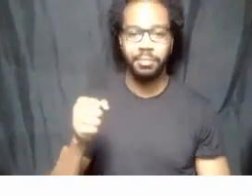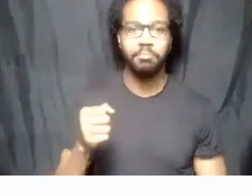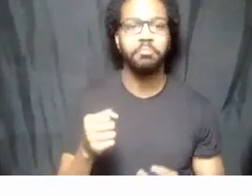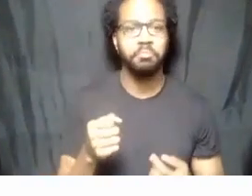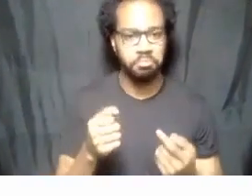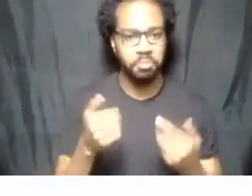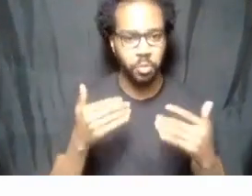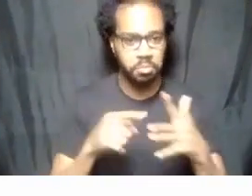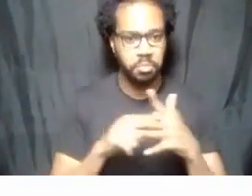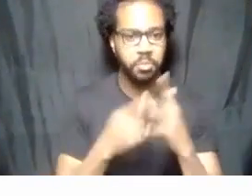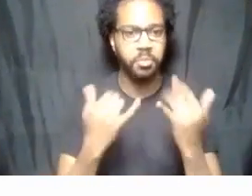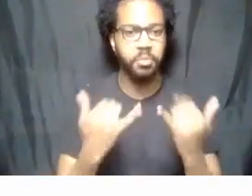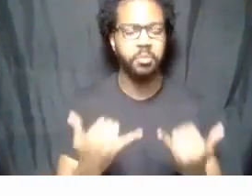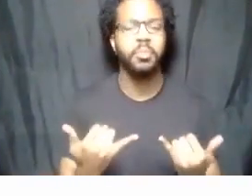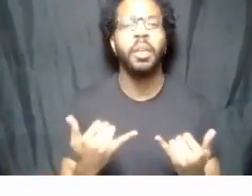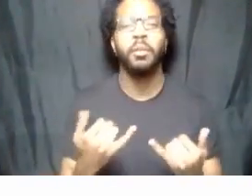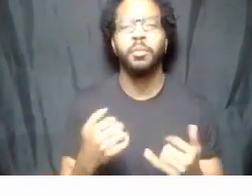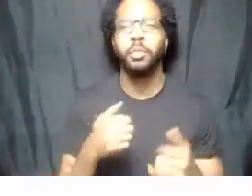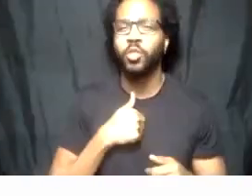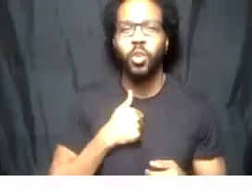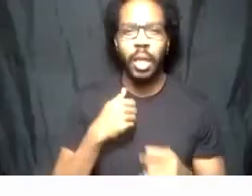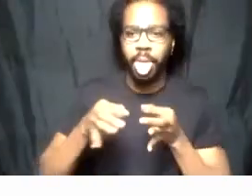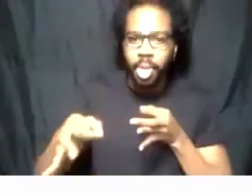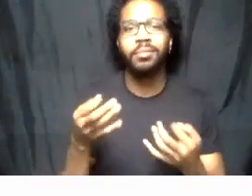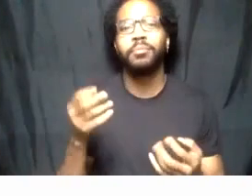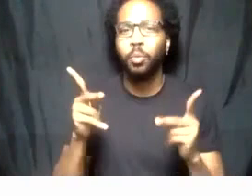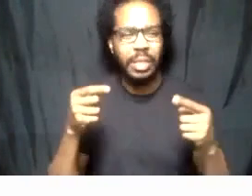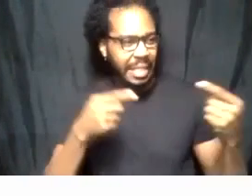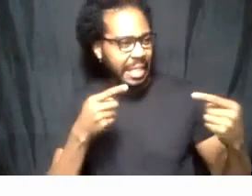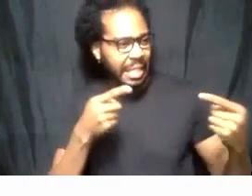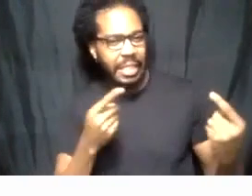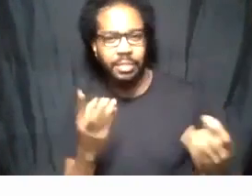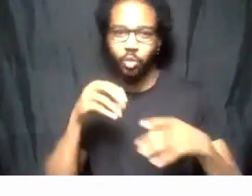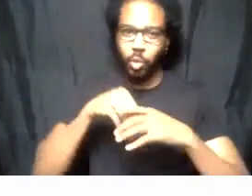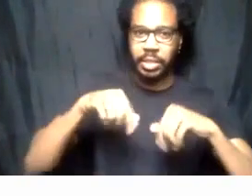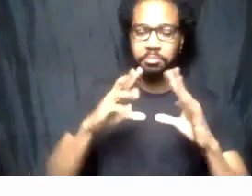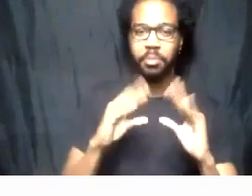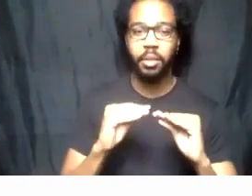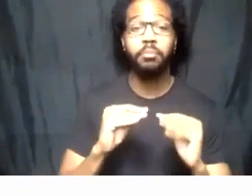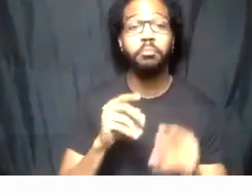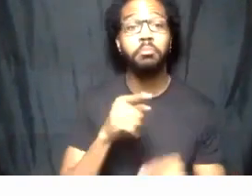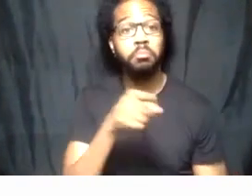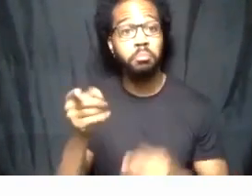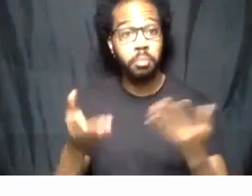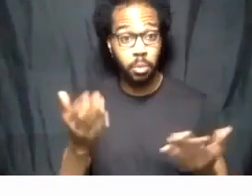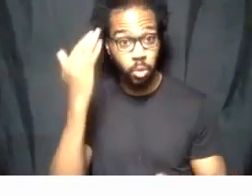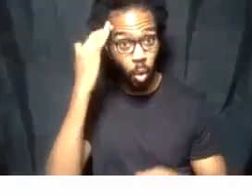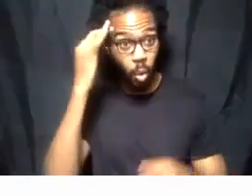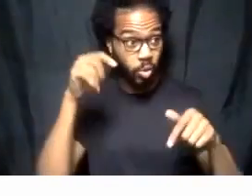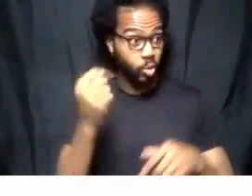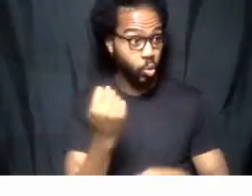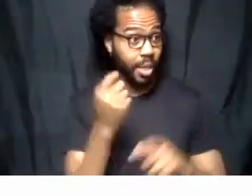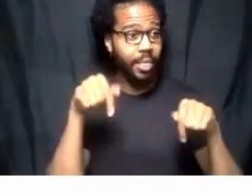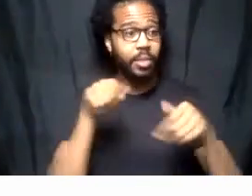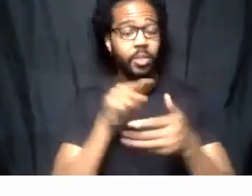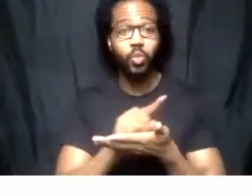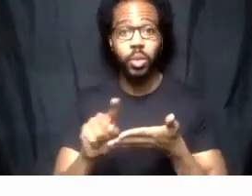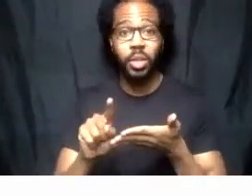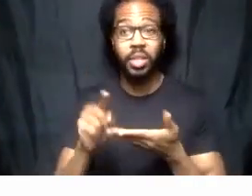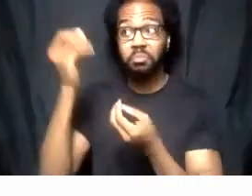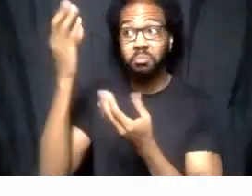I do want to start. People may be aware that beginning Tuesday of this week, the data that we have